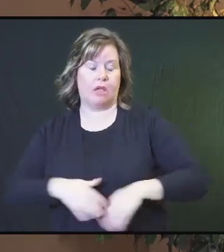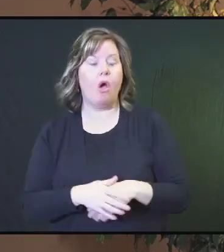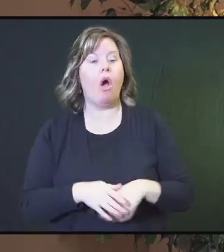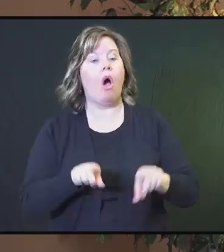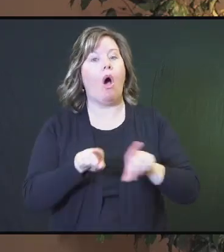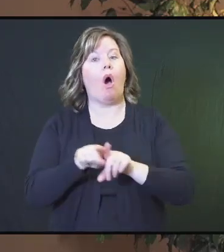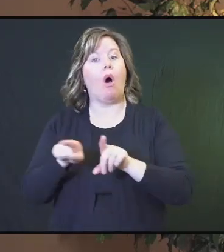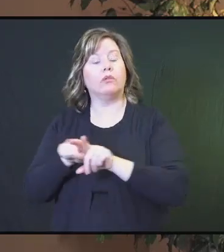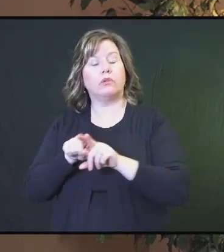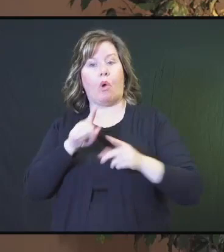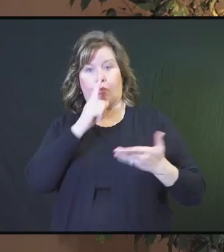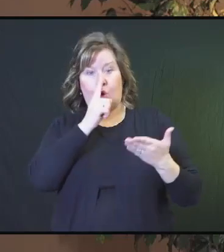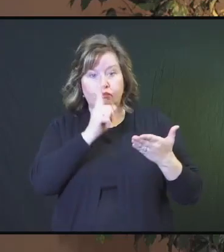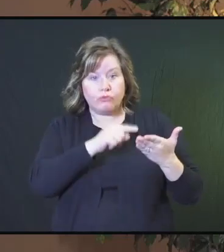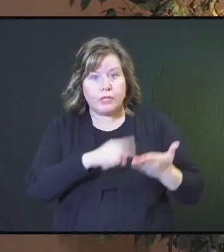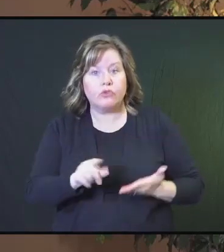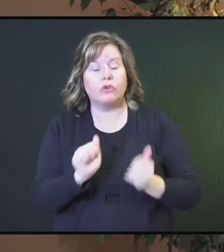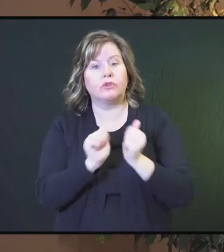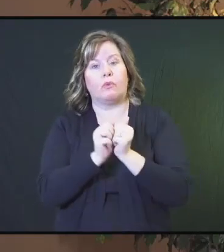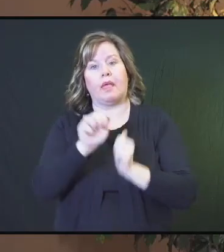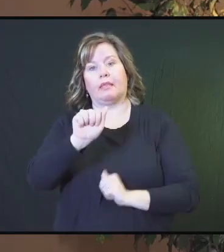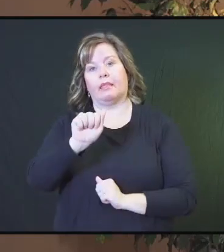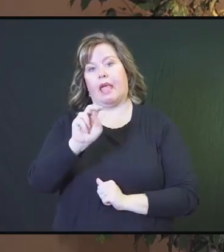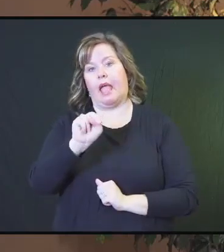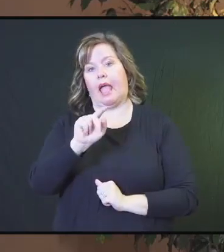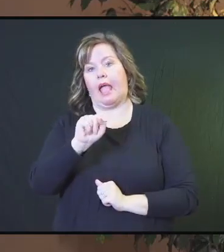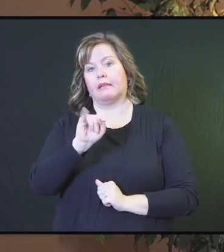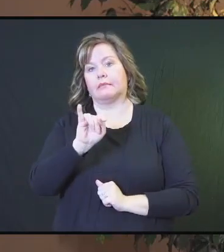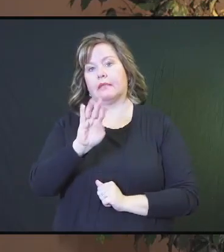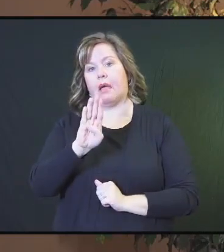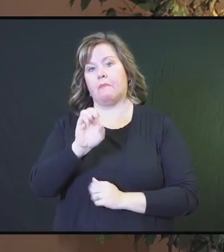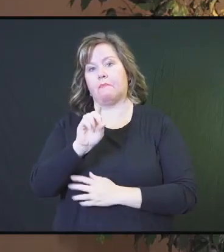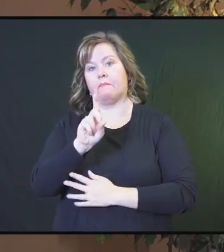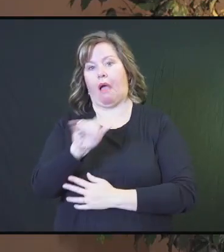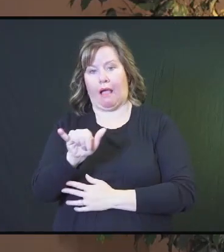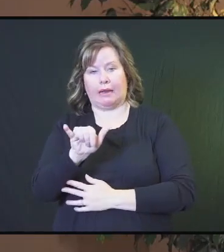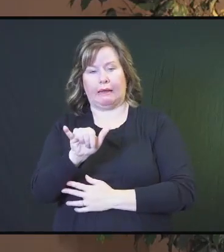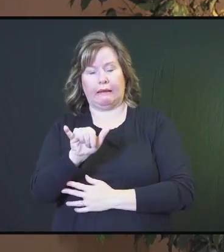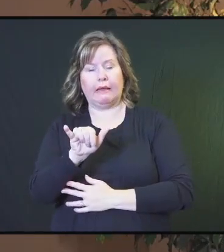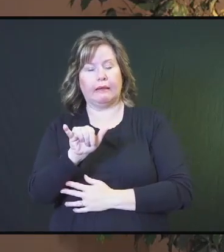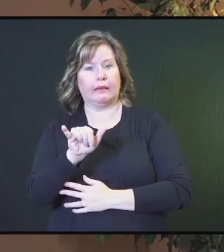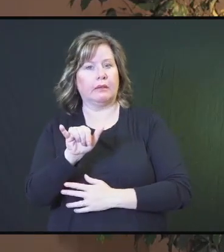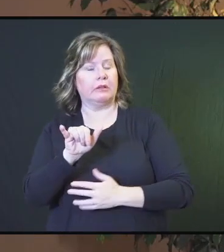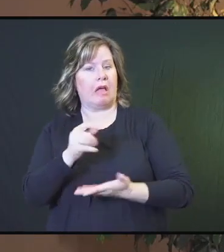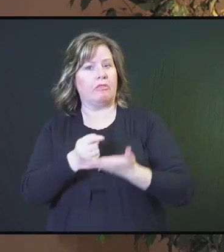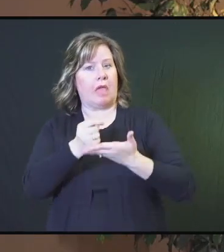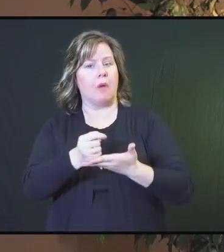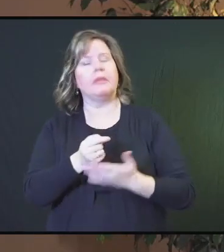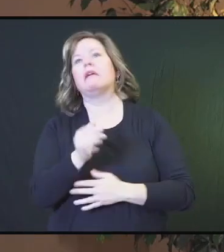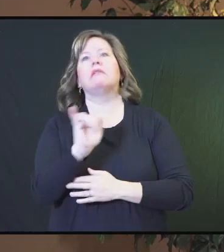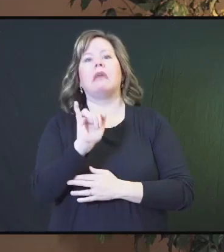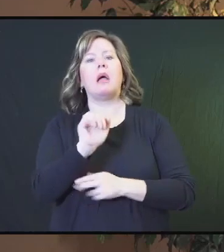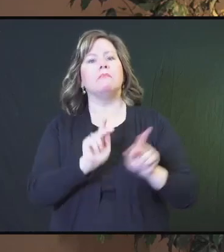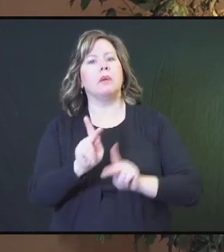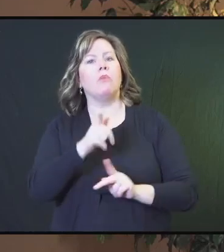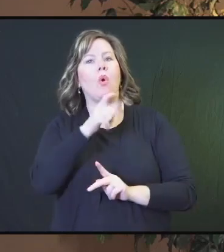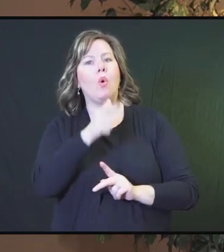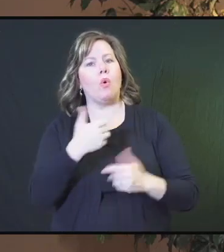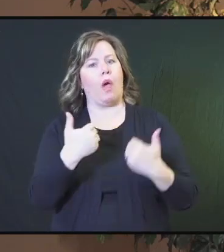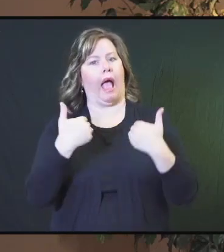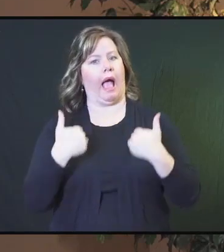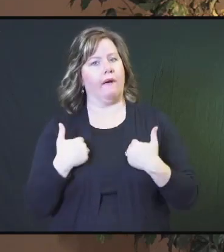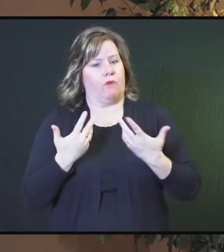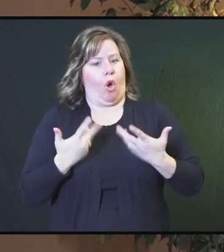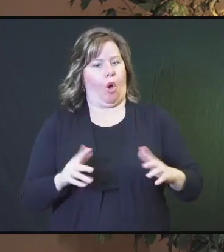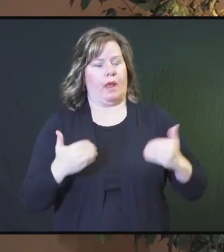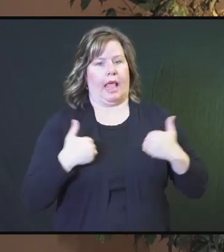antibody therapies, looking at the plasma from people who have recovered from COVID-19. They